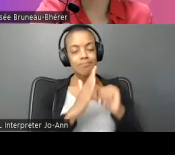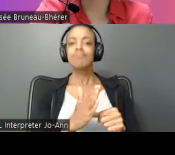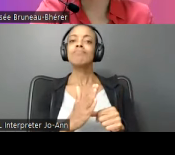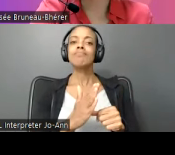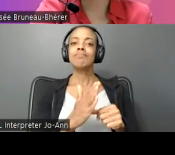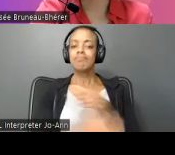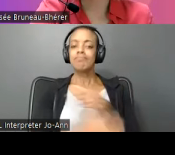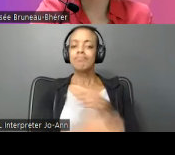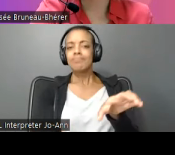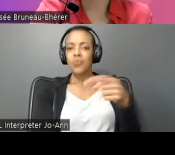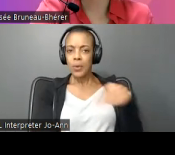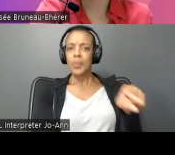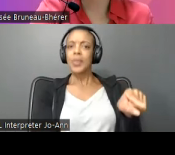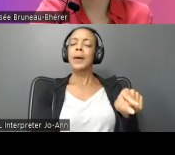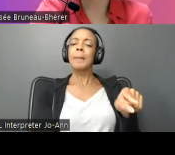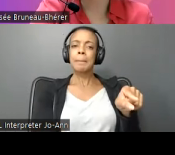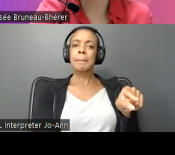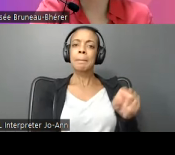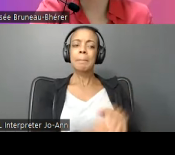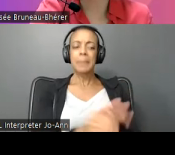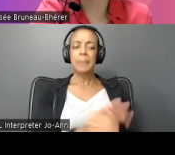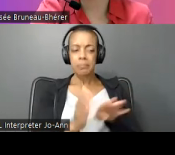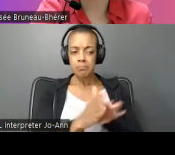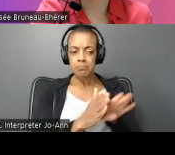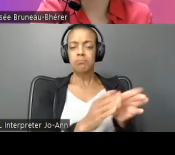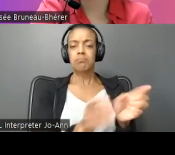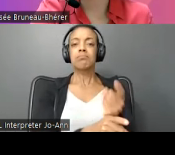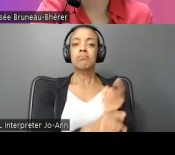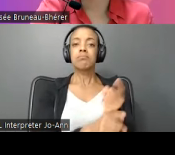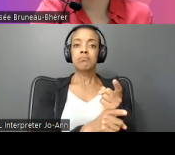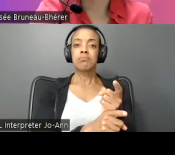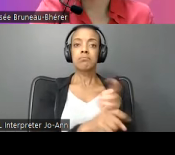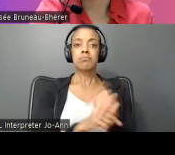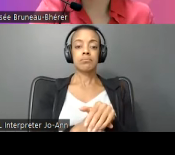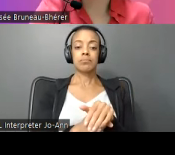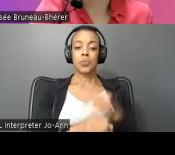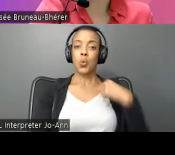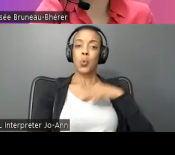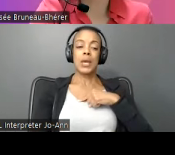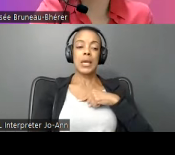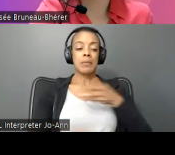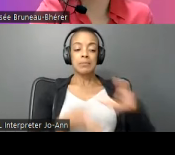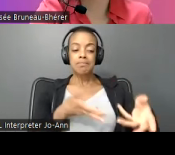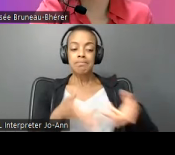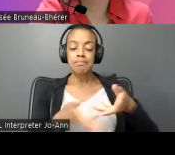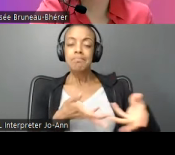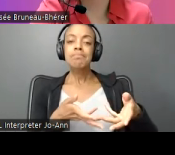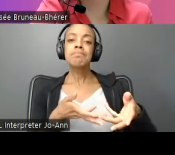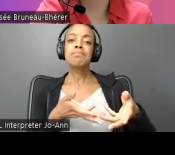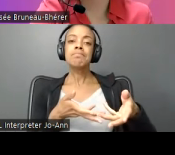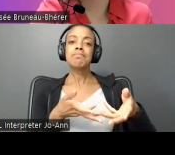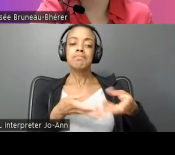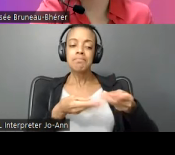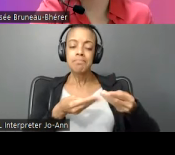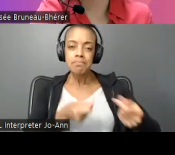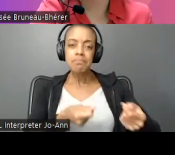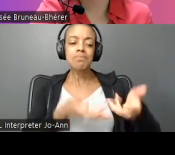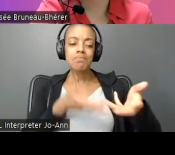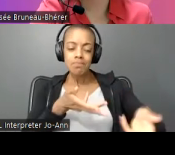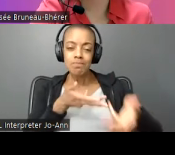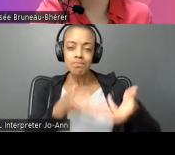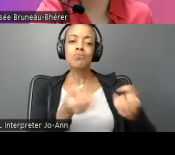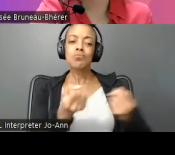develop properly. So can we be soothers? Can we create sanctuaries for the children, no